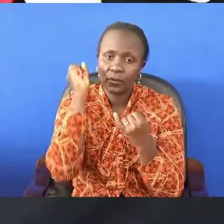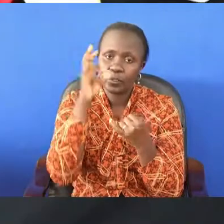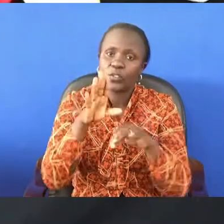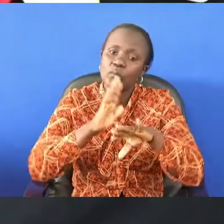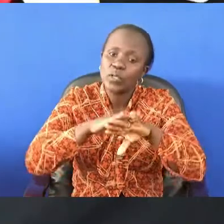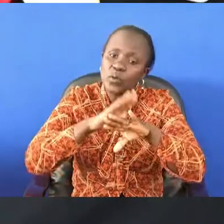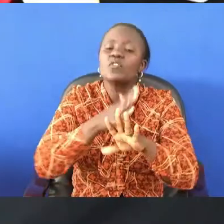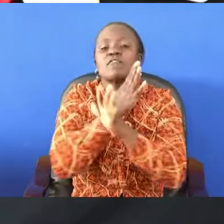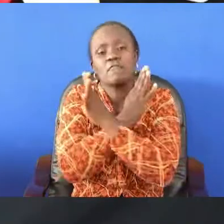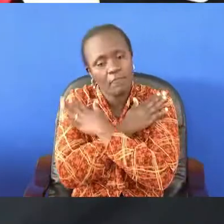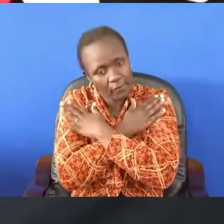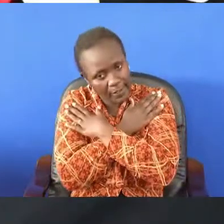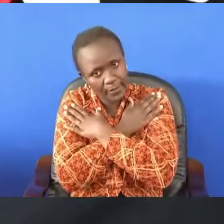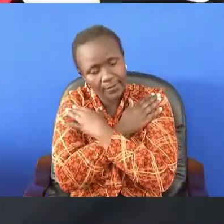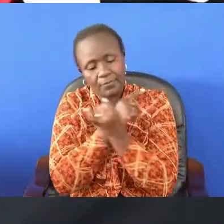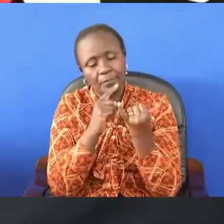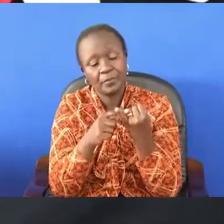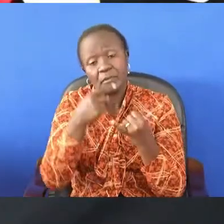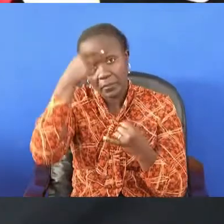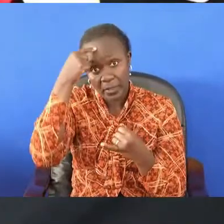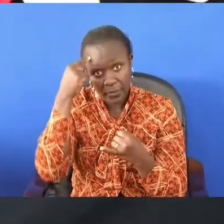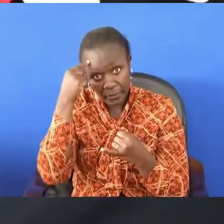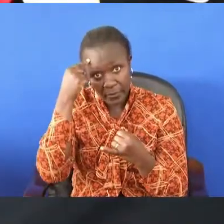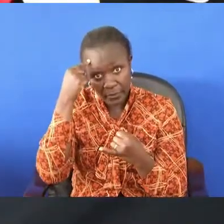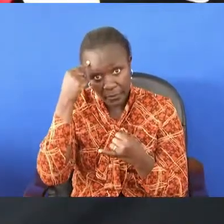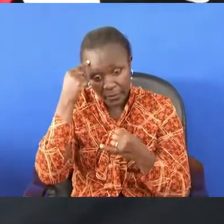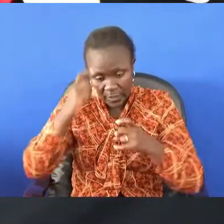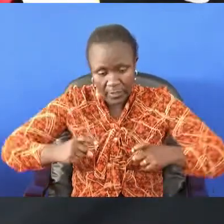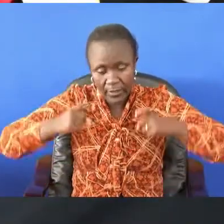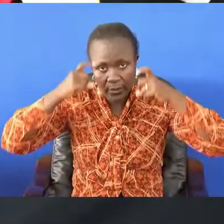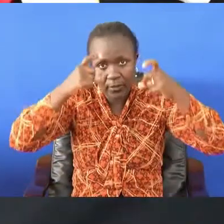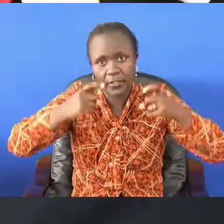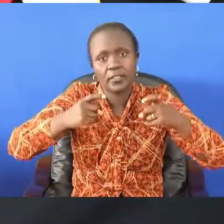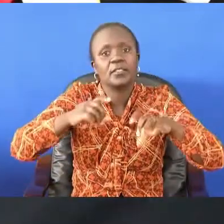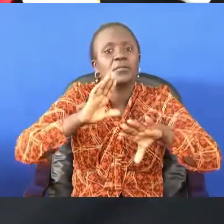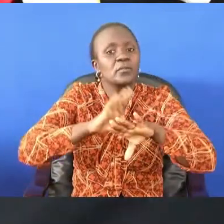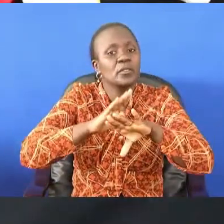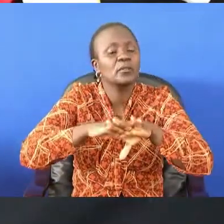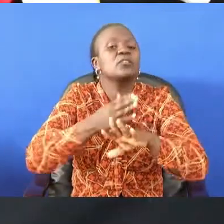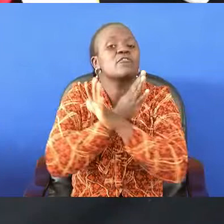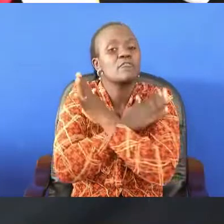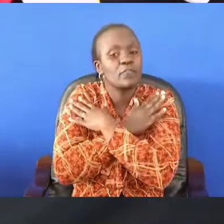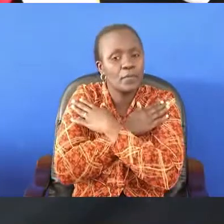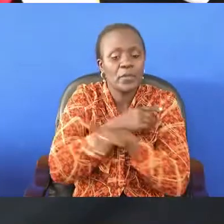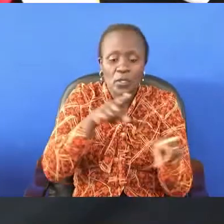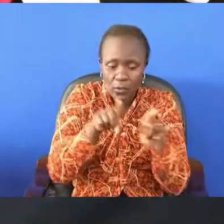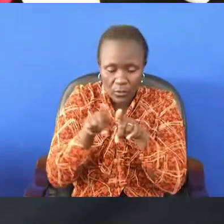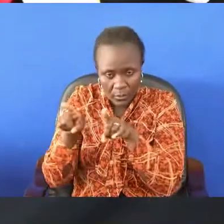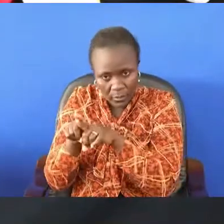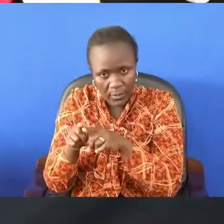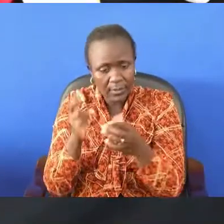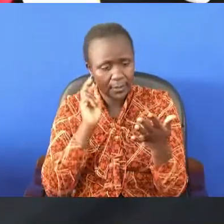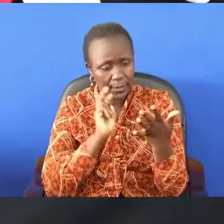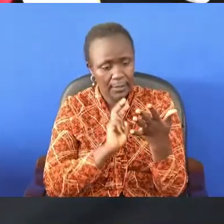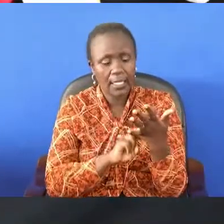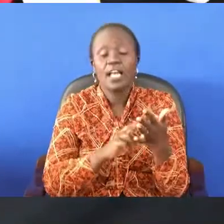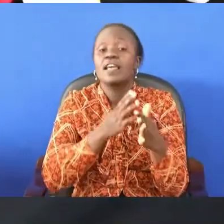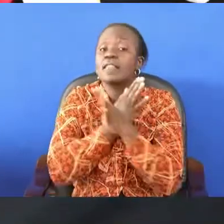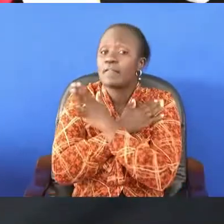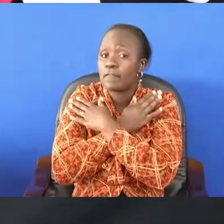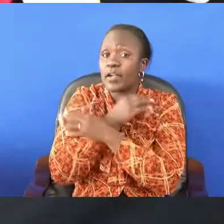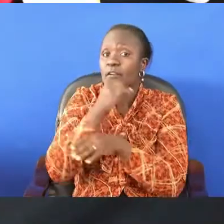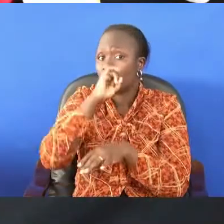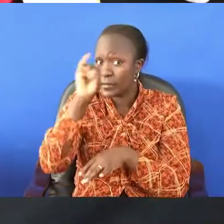good friends because it is rewarding to be a good friend. We are also seeing this in Ebed-Melech's